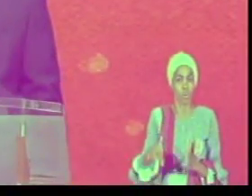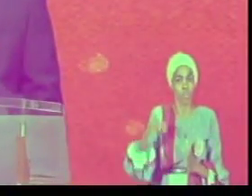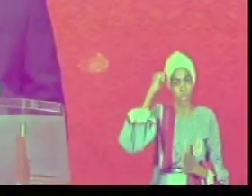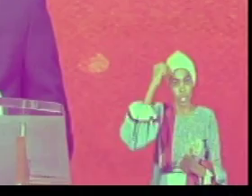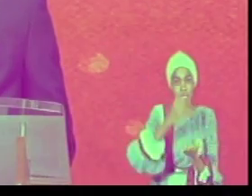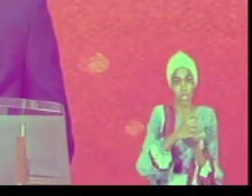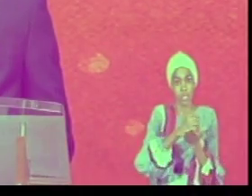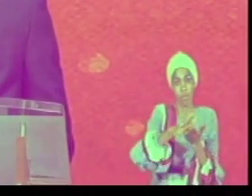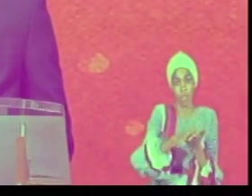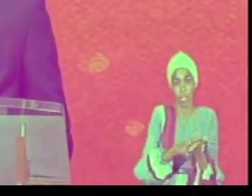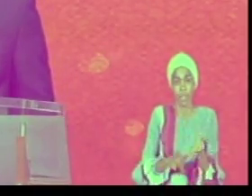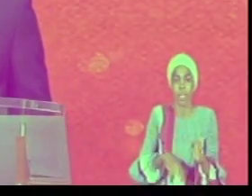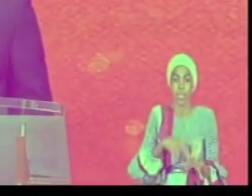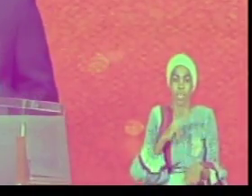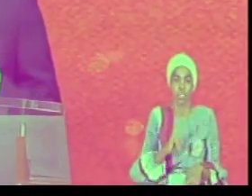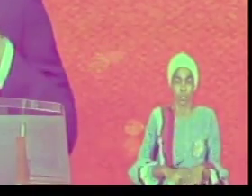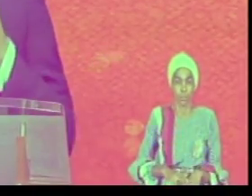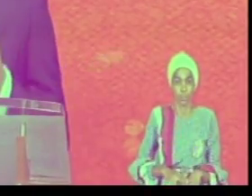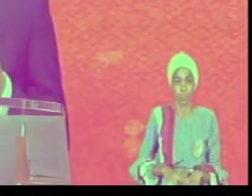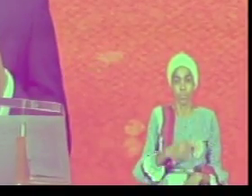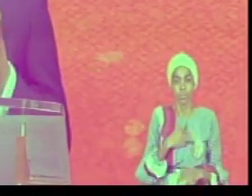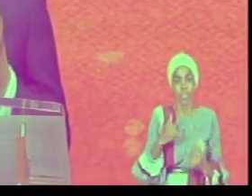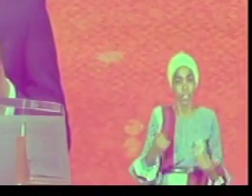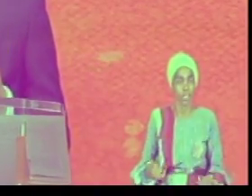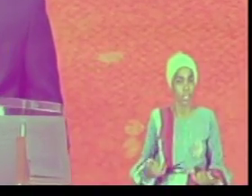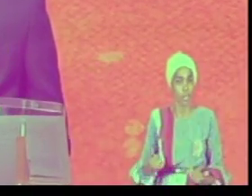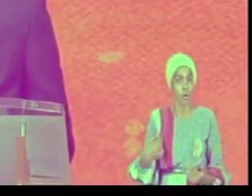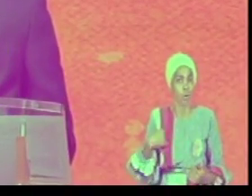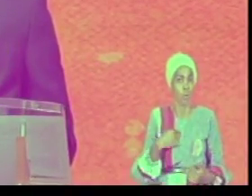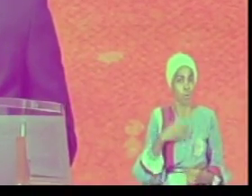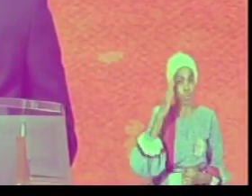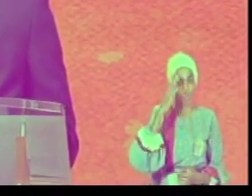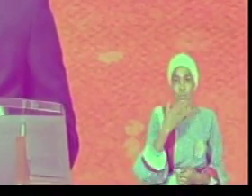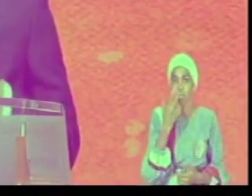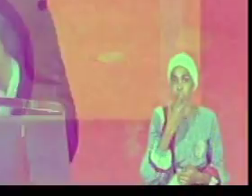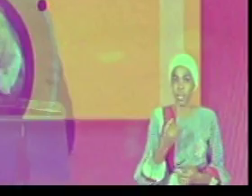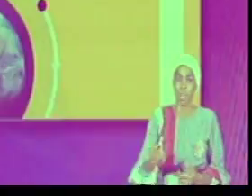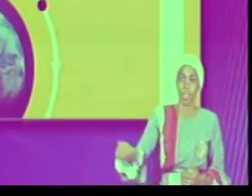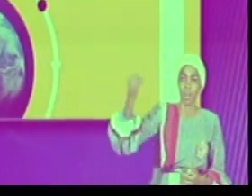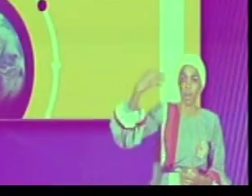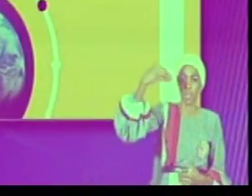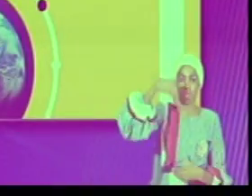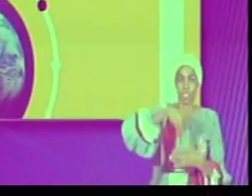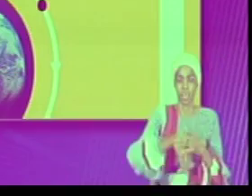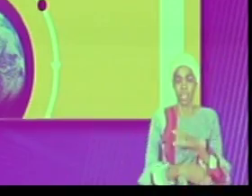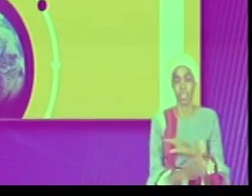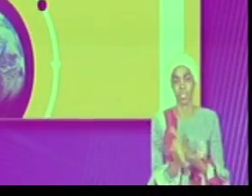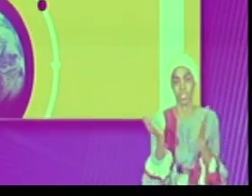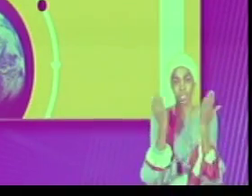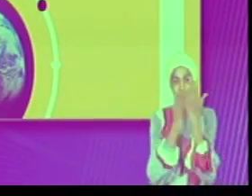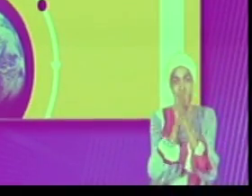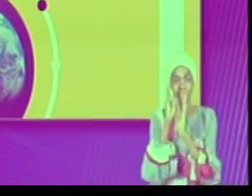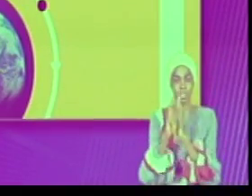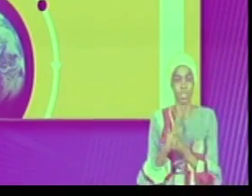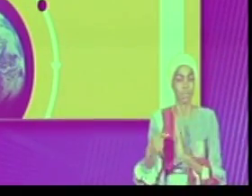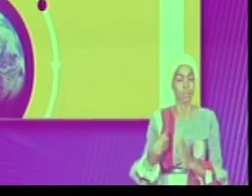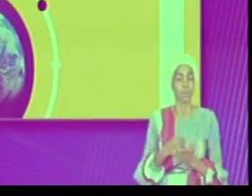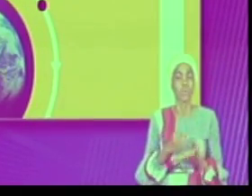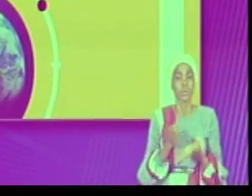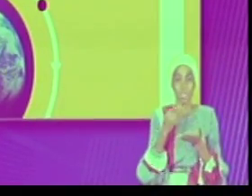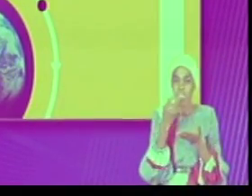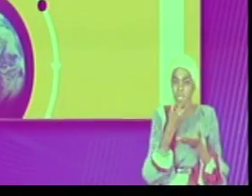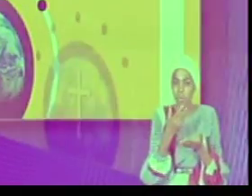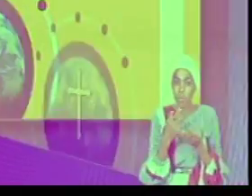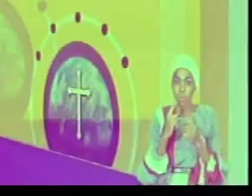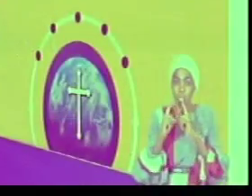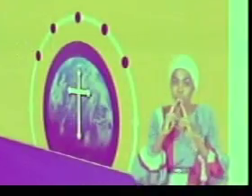is grace. We speak light in darkness. We speak peace in chaos. We